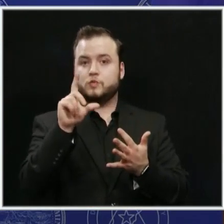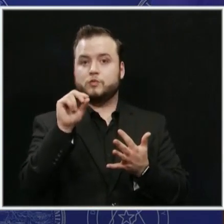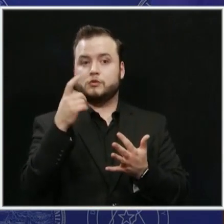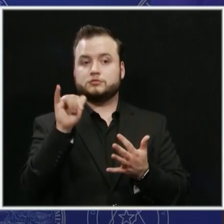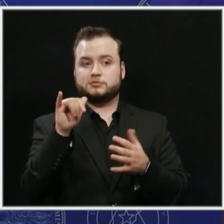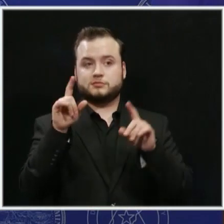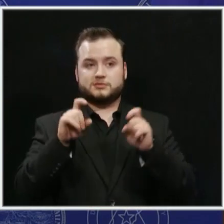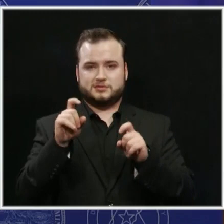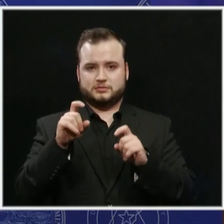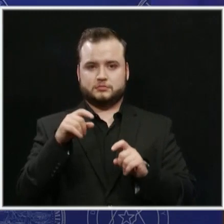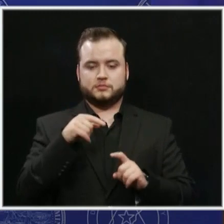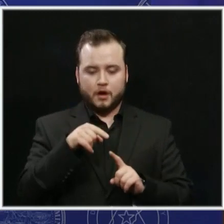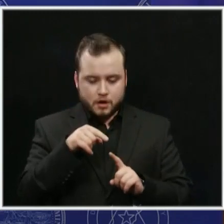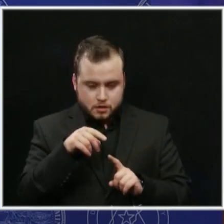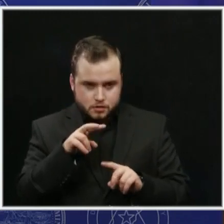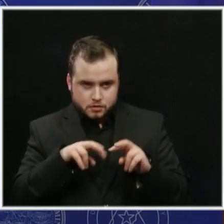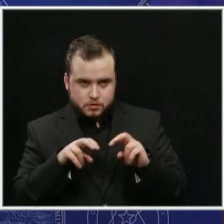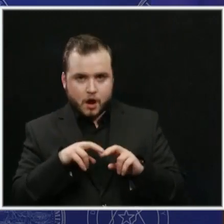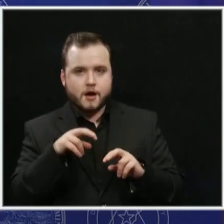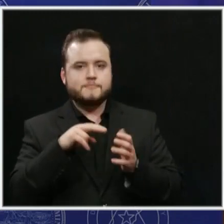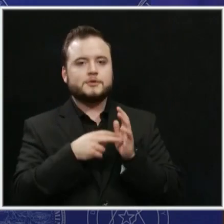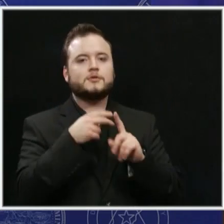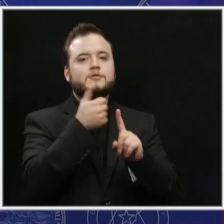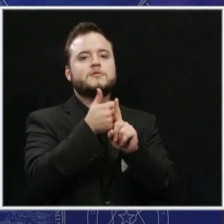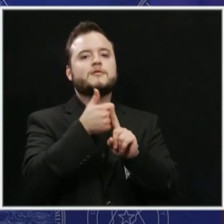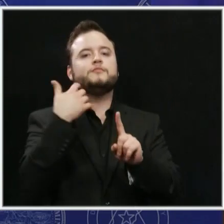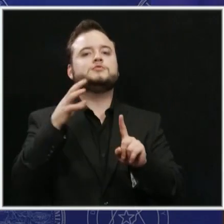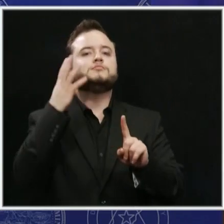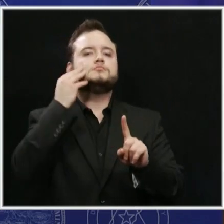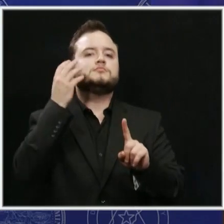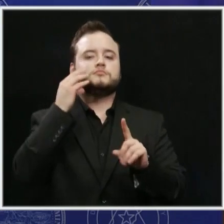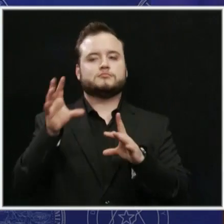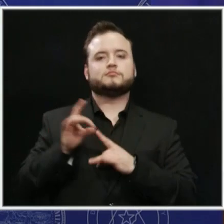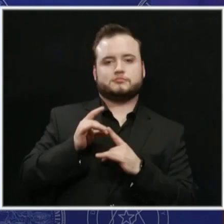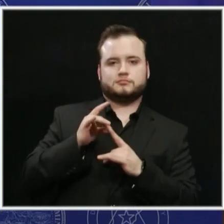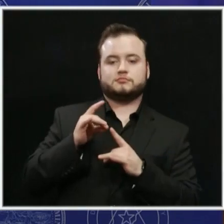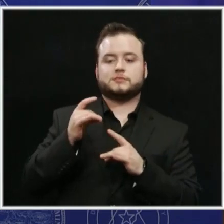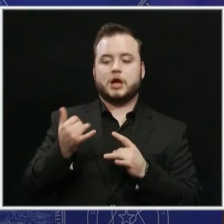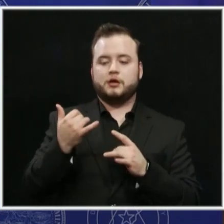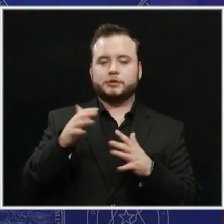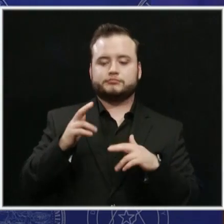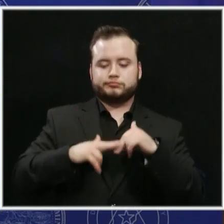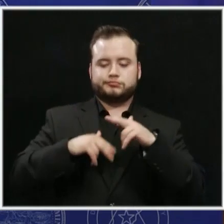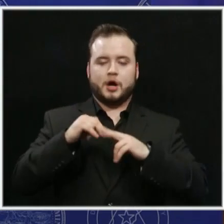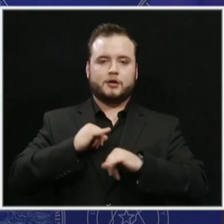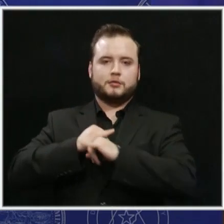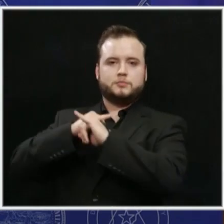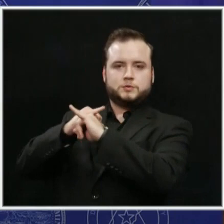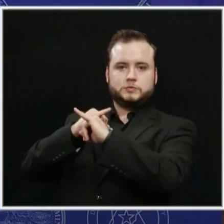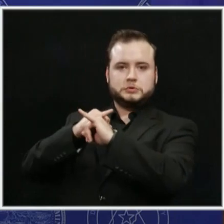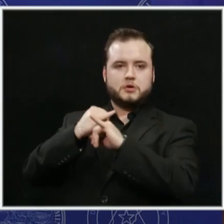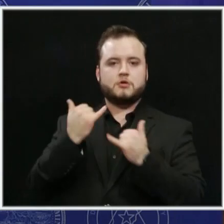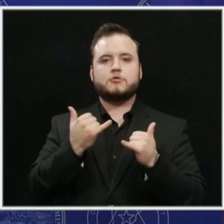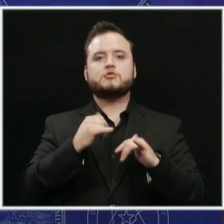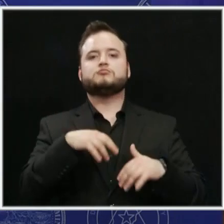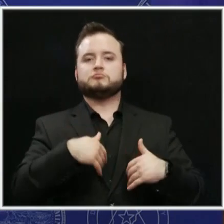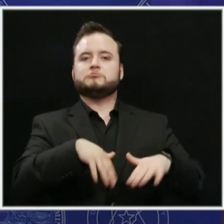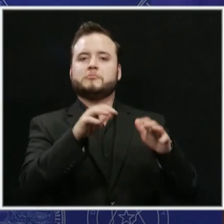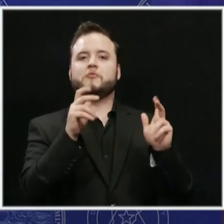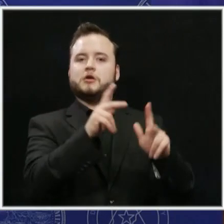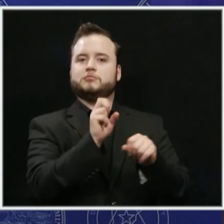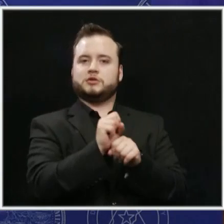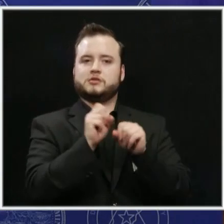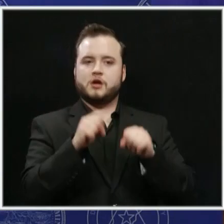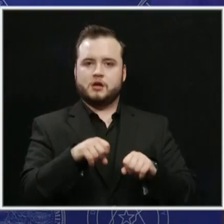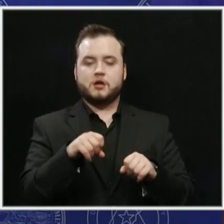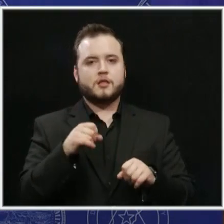and therefore might be have some built-in immunity. That's a promising area of work, but a lot of research still to be done on how